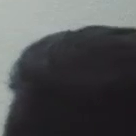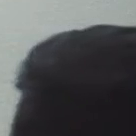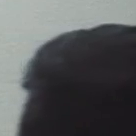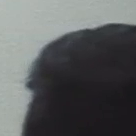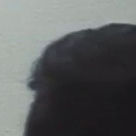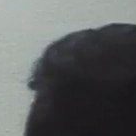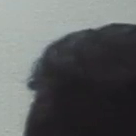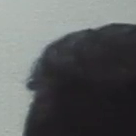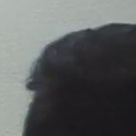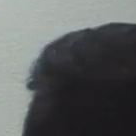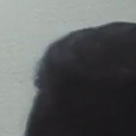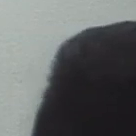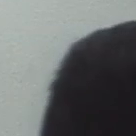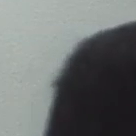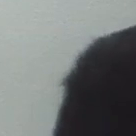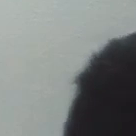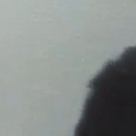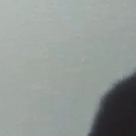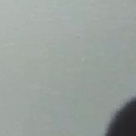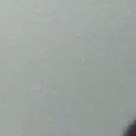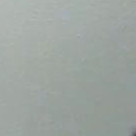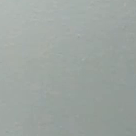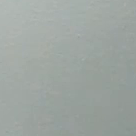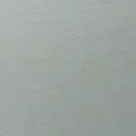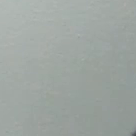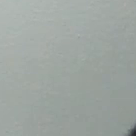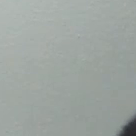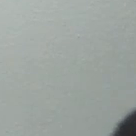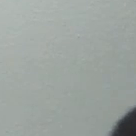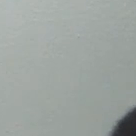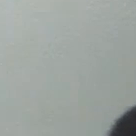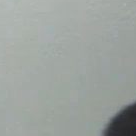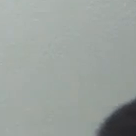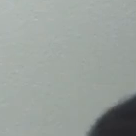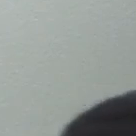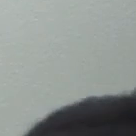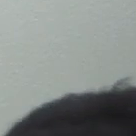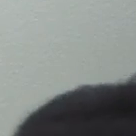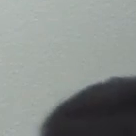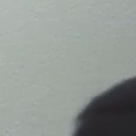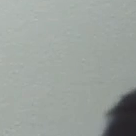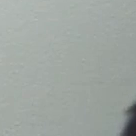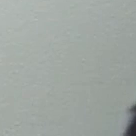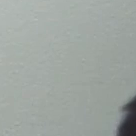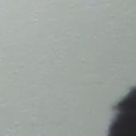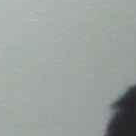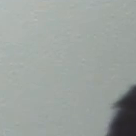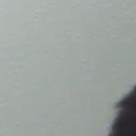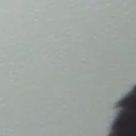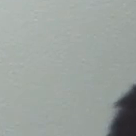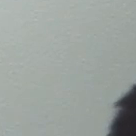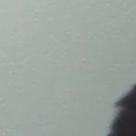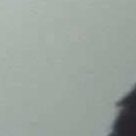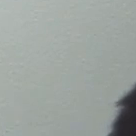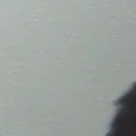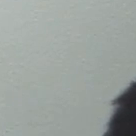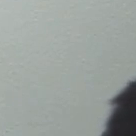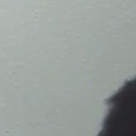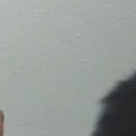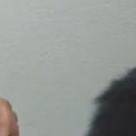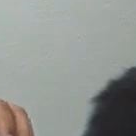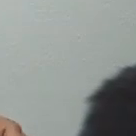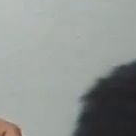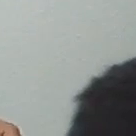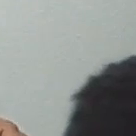under your protection. Pray, Lord, in the holy name of Jesus. In your name we say that wonderful grace of the Lord and Savior Jesus Christ, the love of God, our good